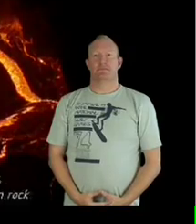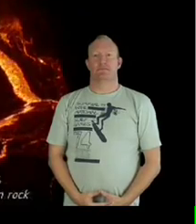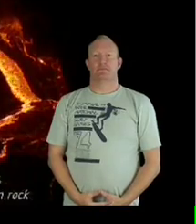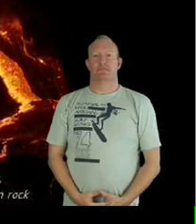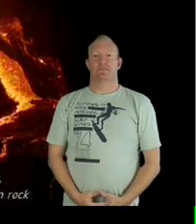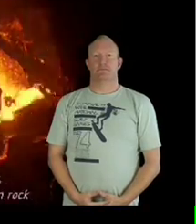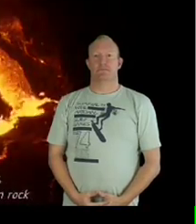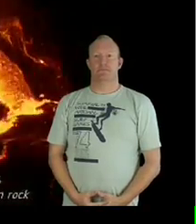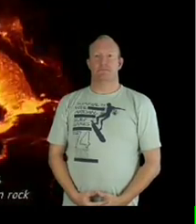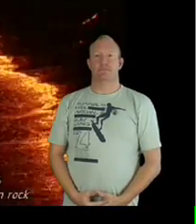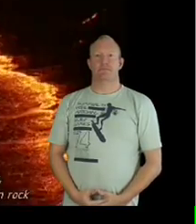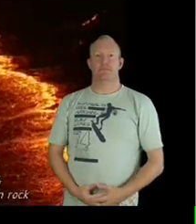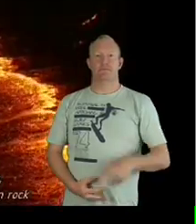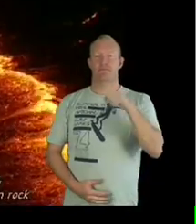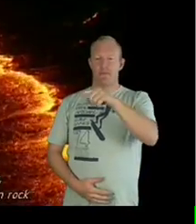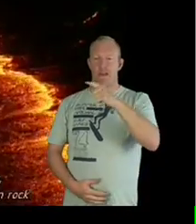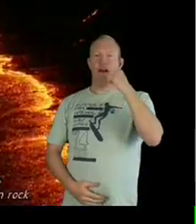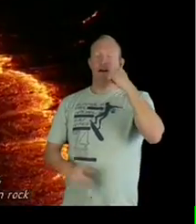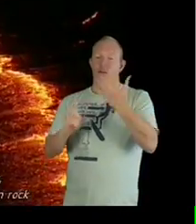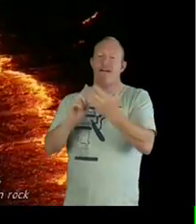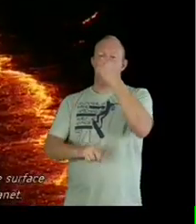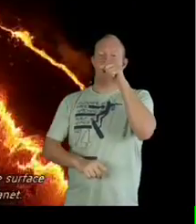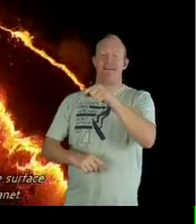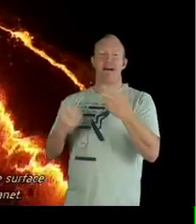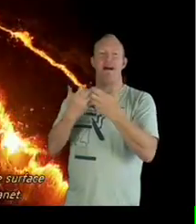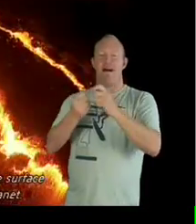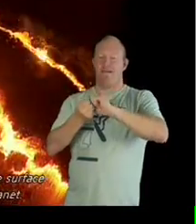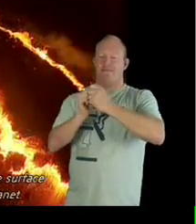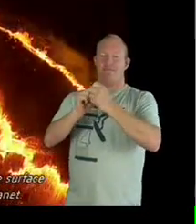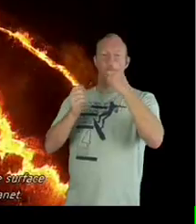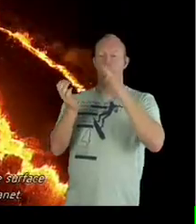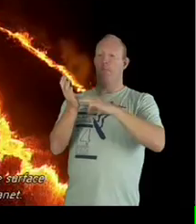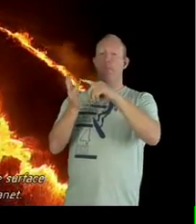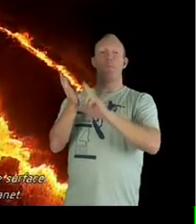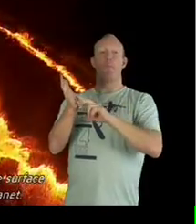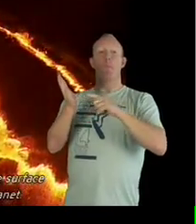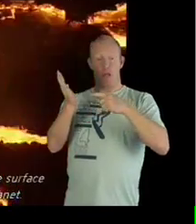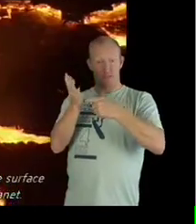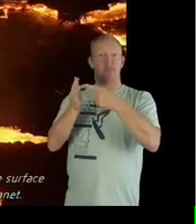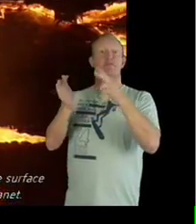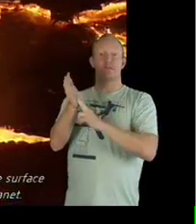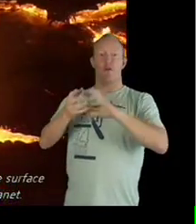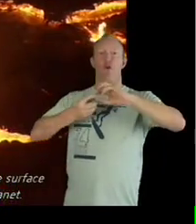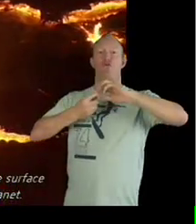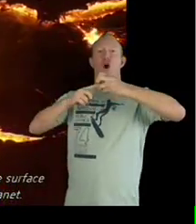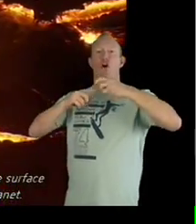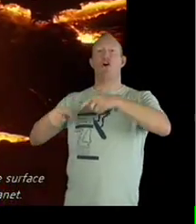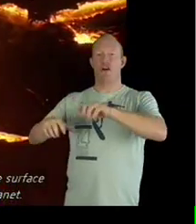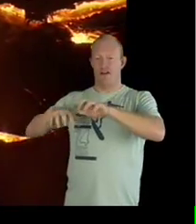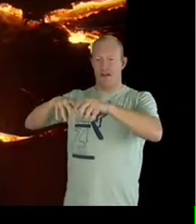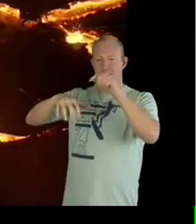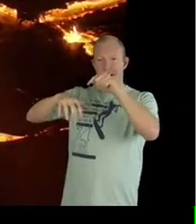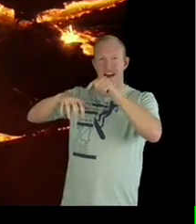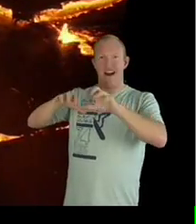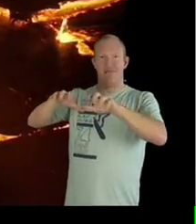As we'll discover, this process of molten rock churning away below the surface affects our entire planet.